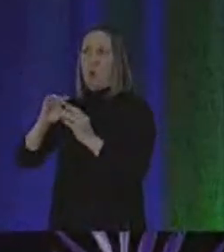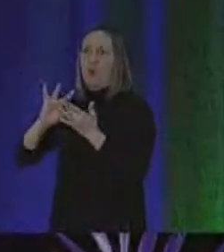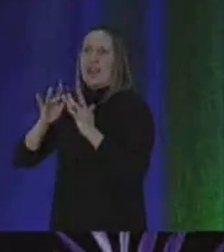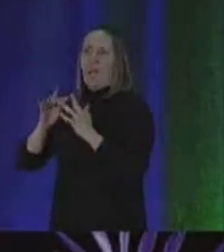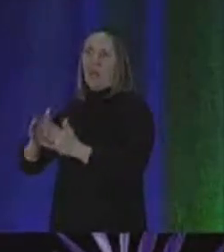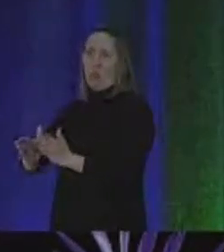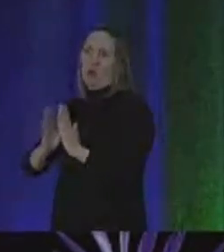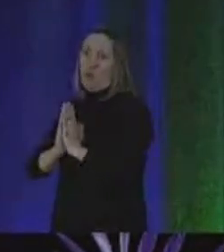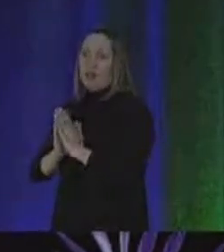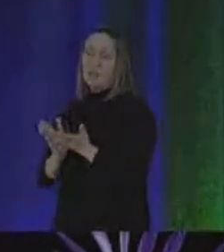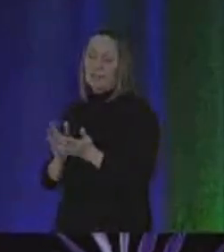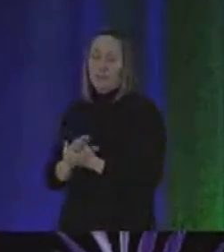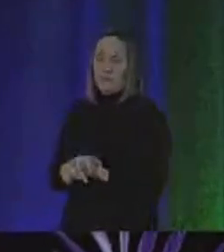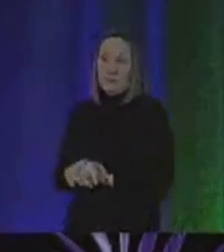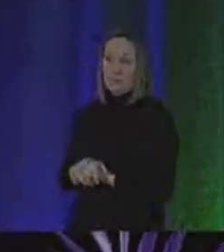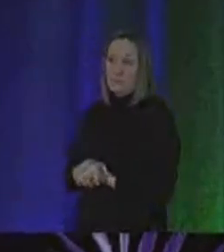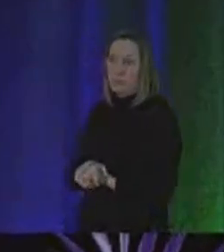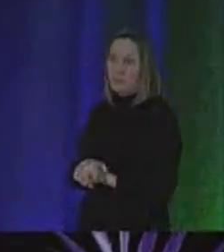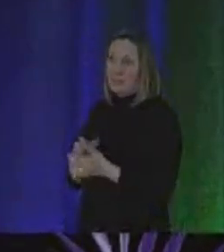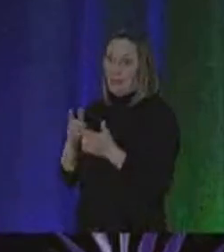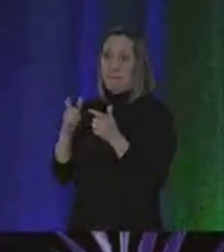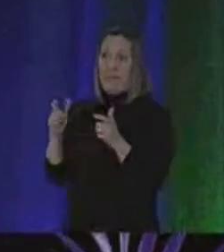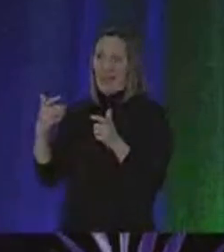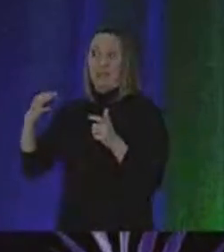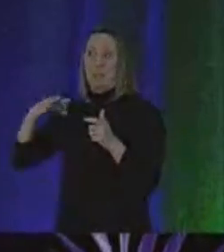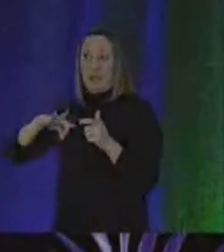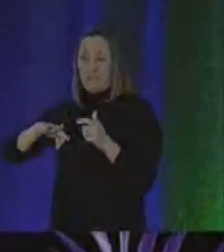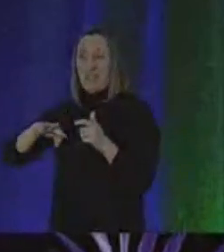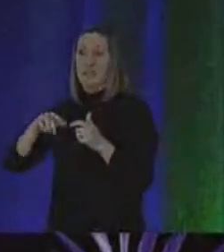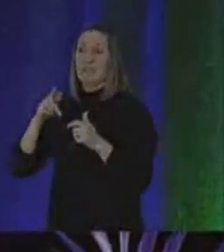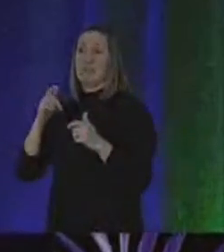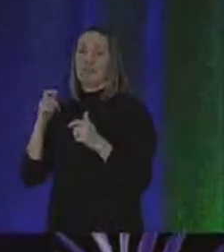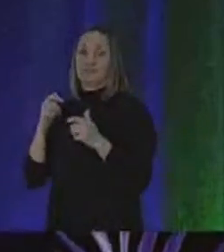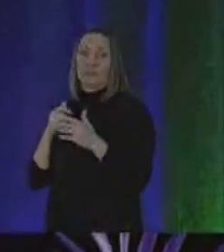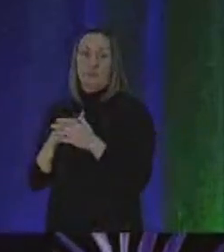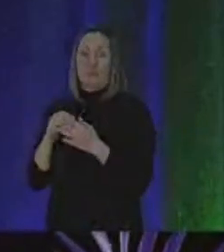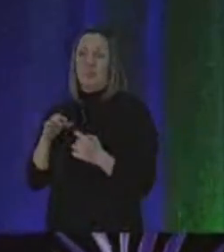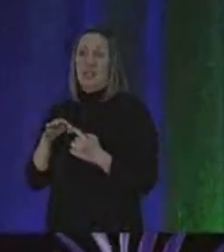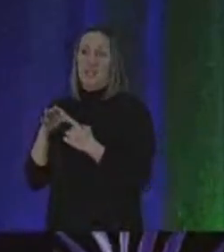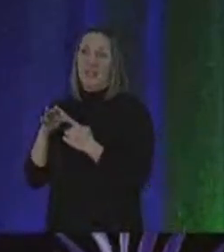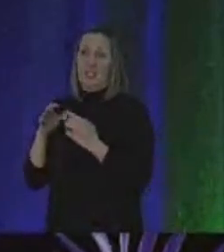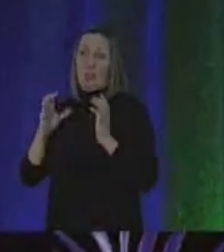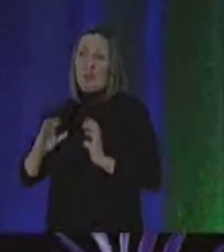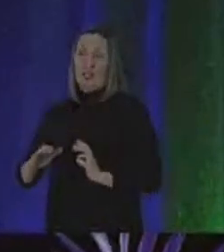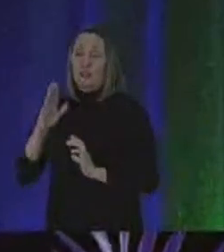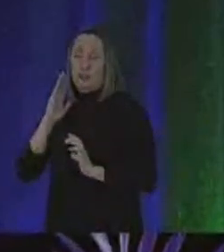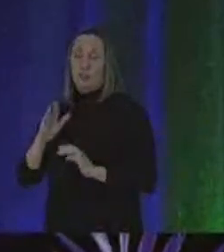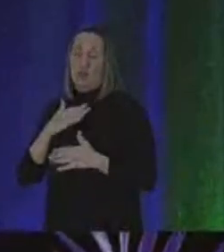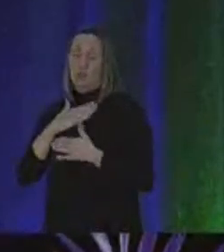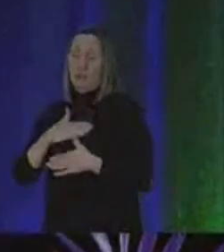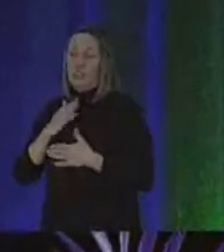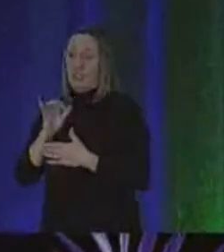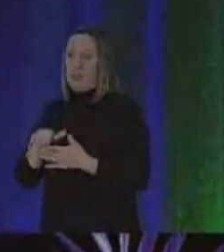happen. Huge benefit, cuts down on latency. Your customers will appreciate it.